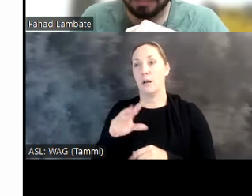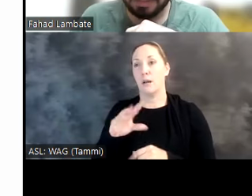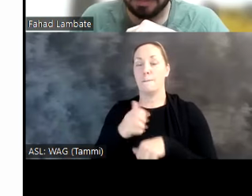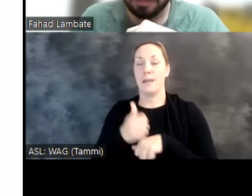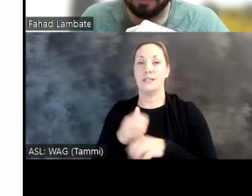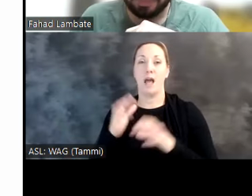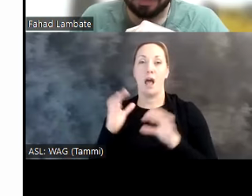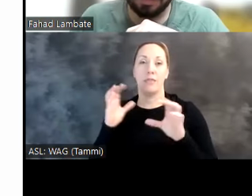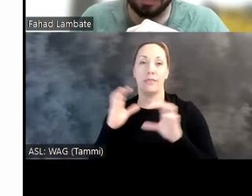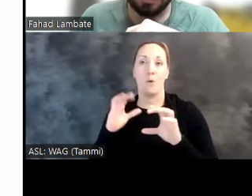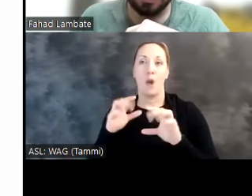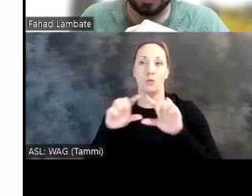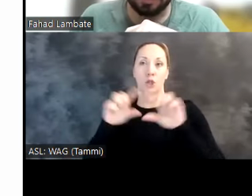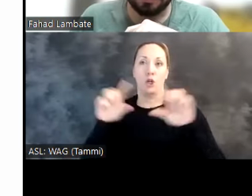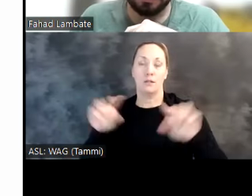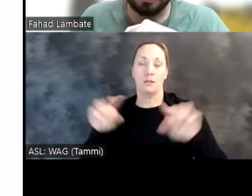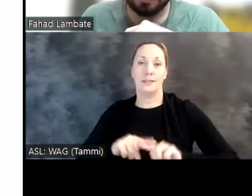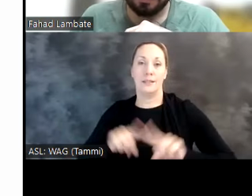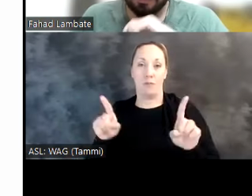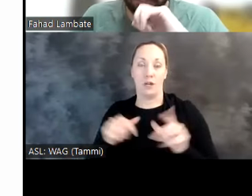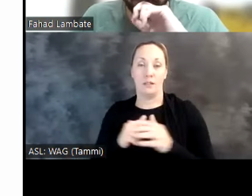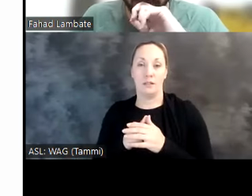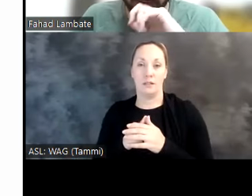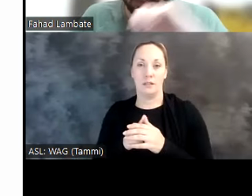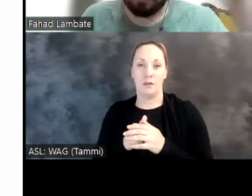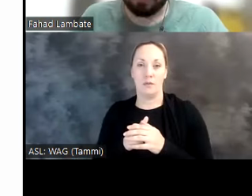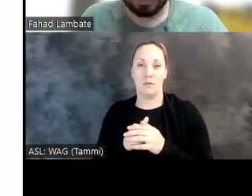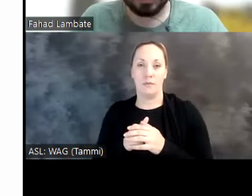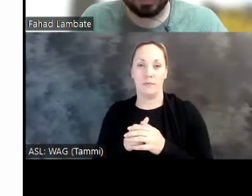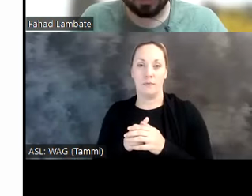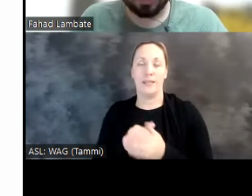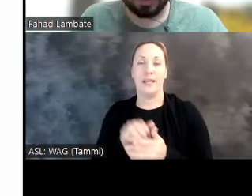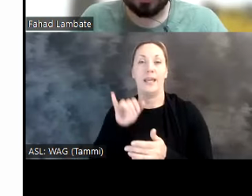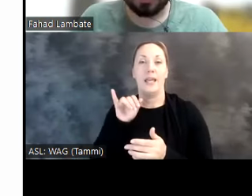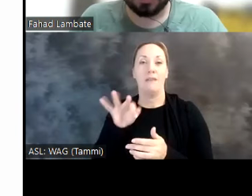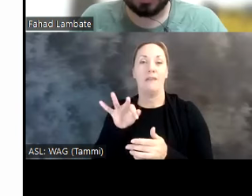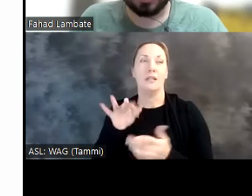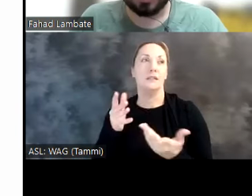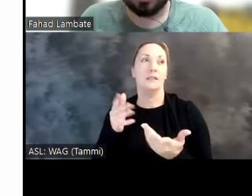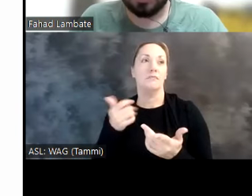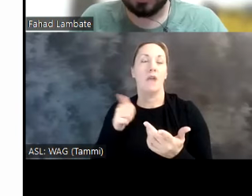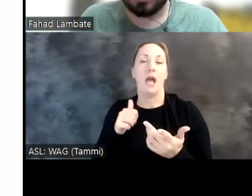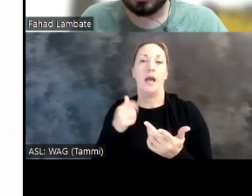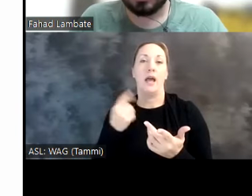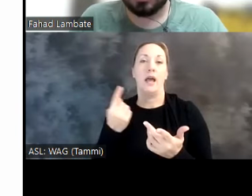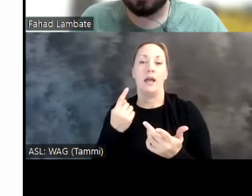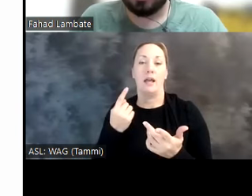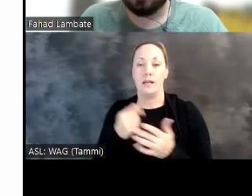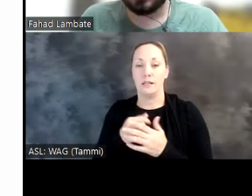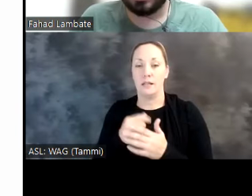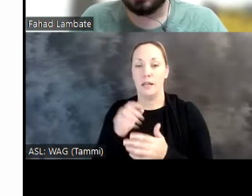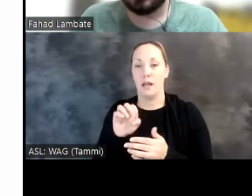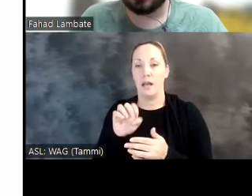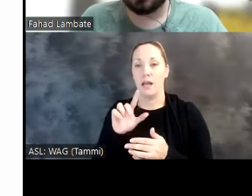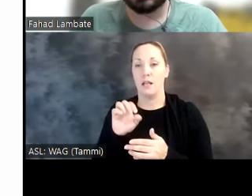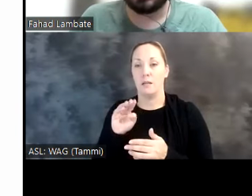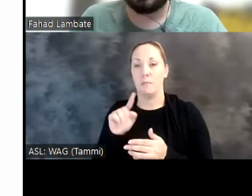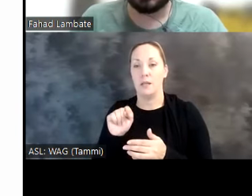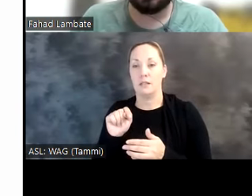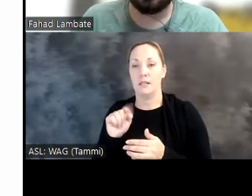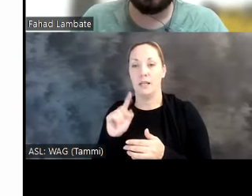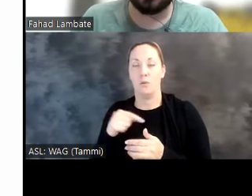has been defined. So if it is any particular interactive element is there, it will most likely show